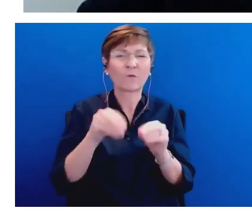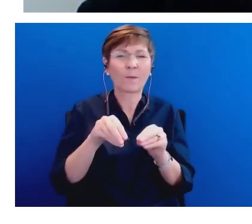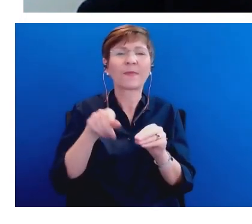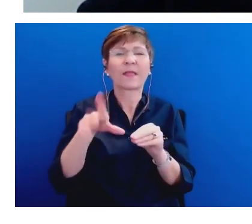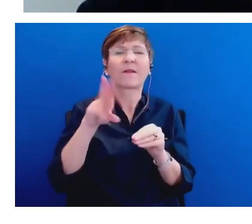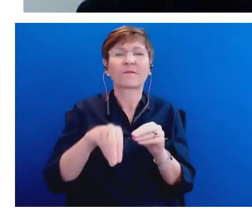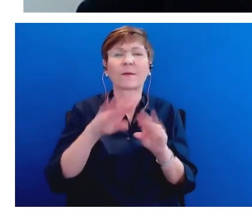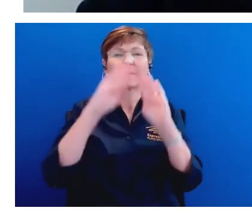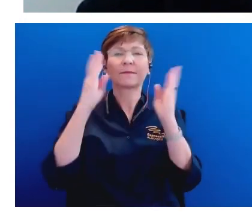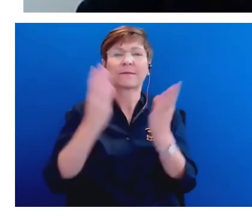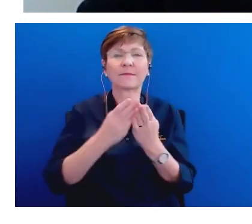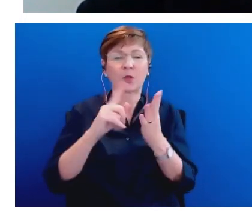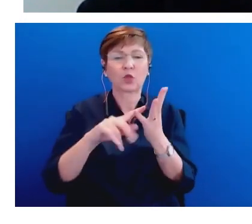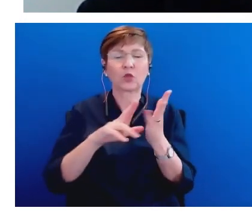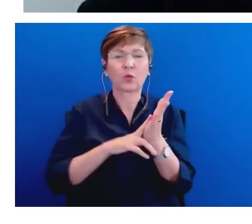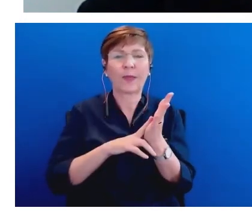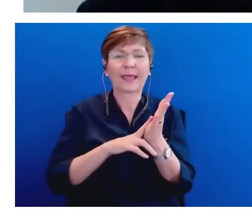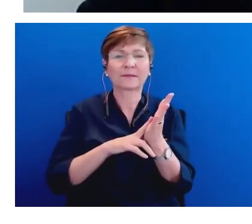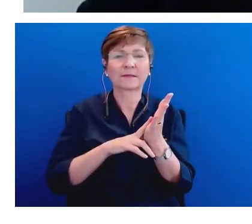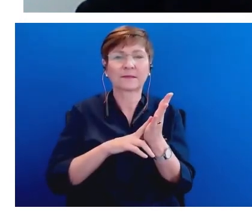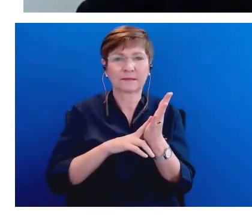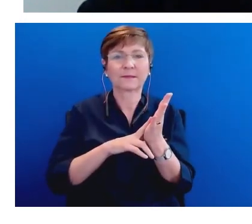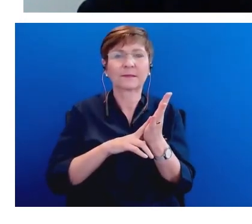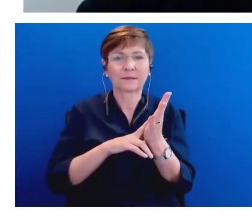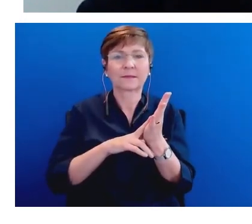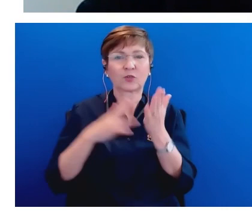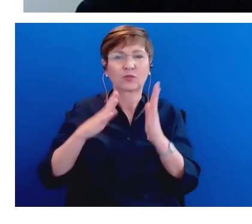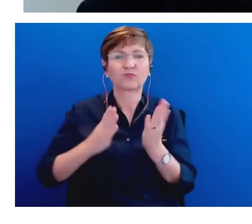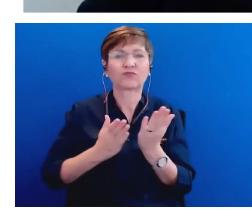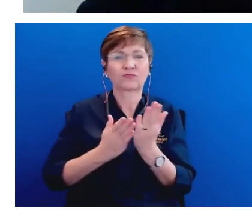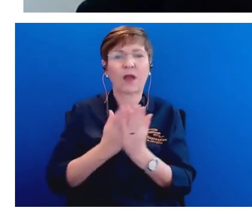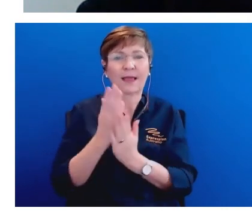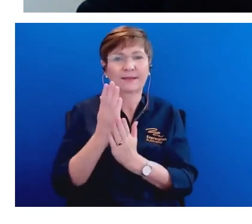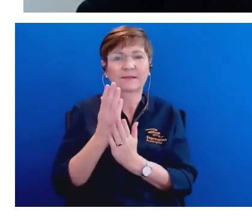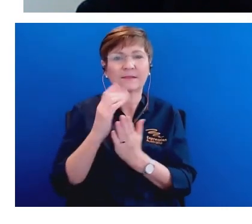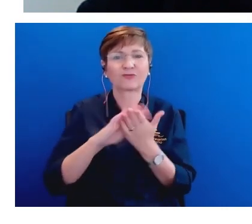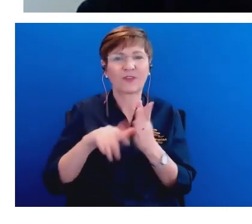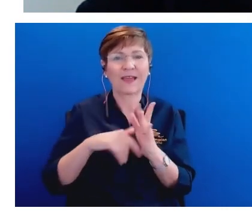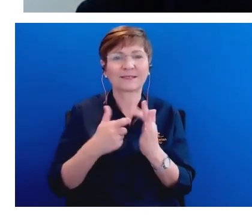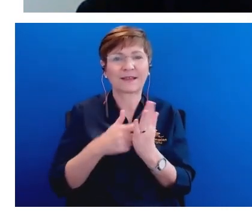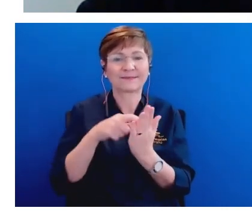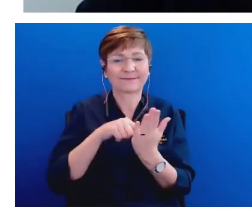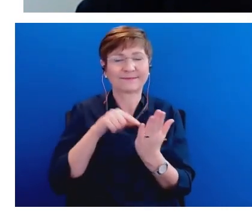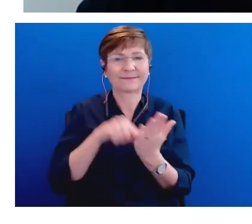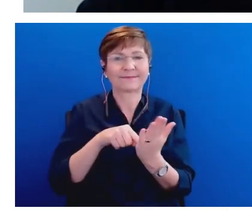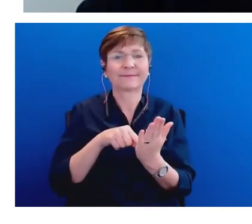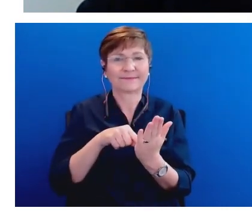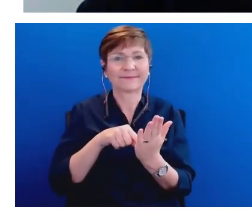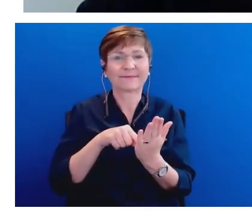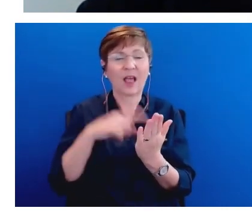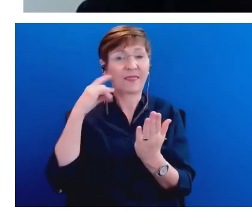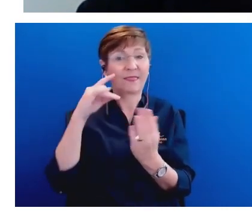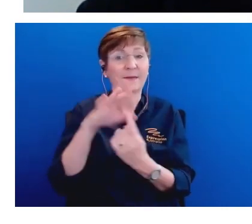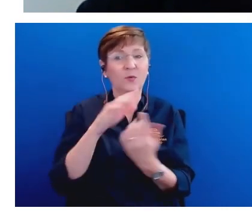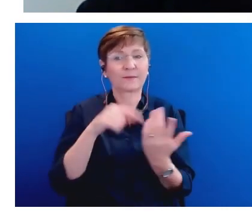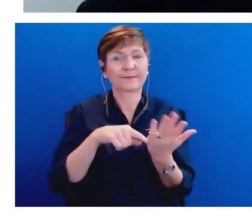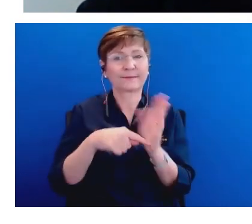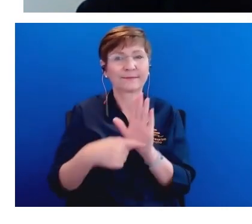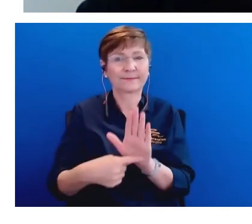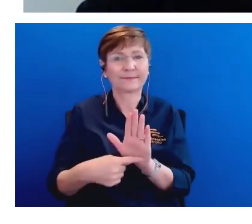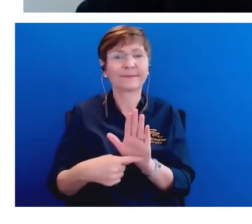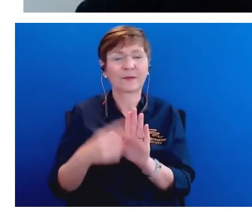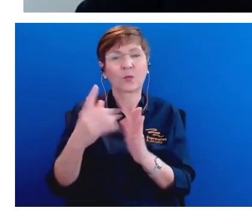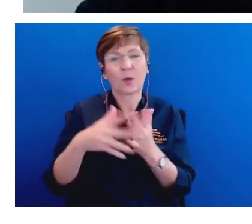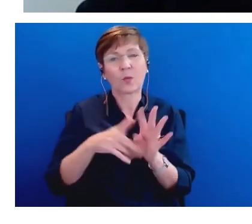a real opportunity to push that as an important accessibility, as an important tool for improving